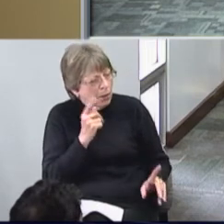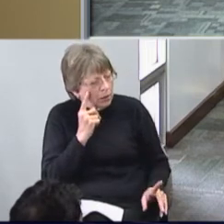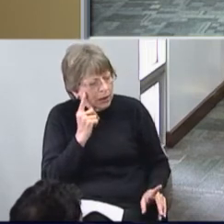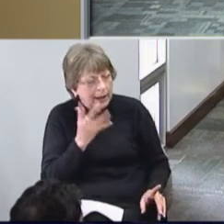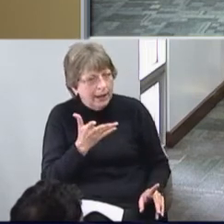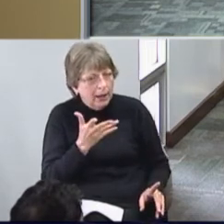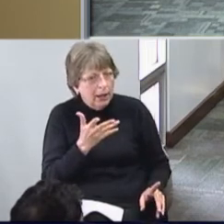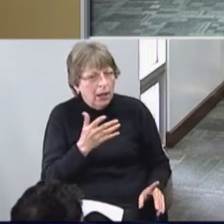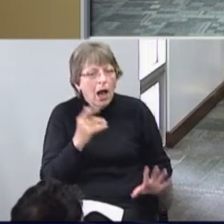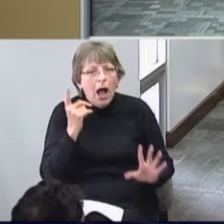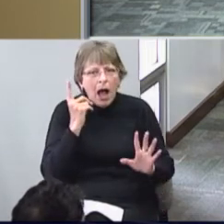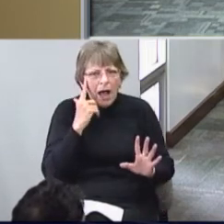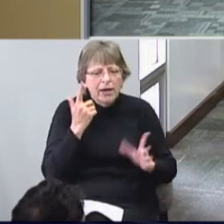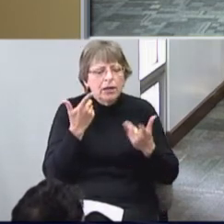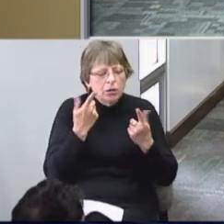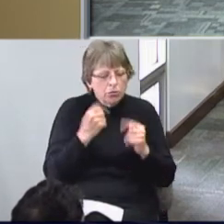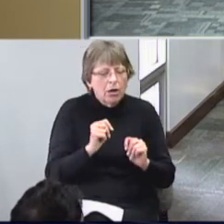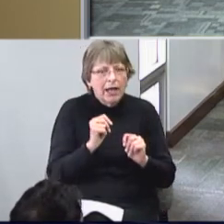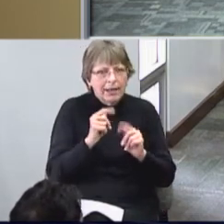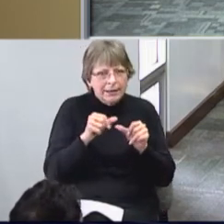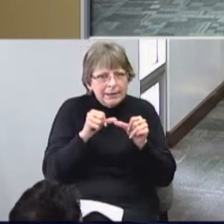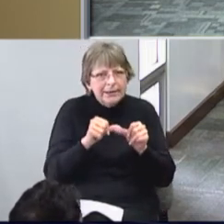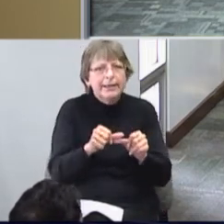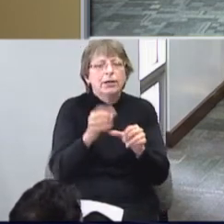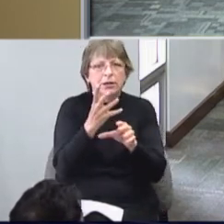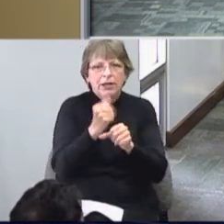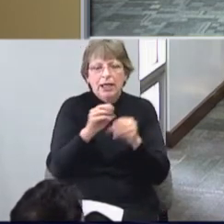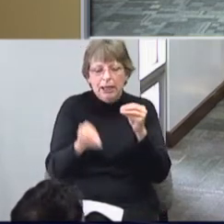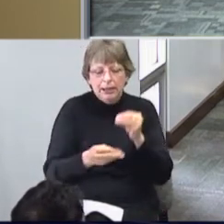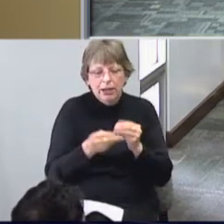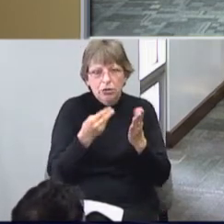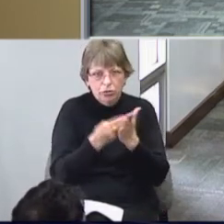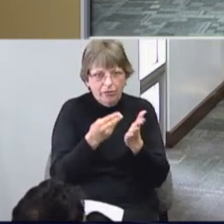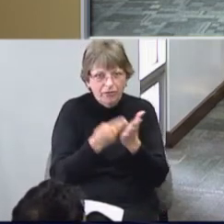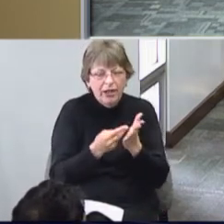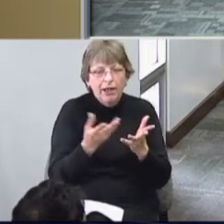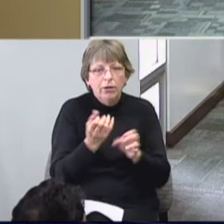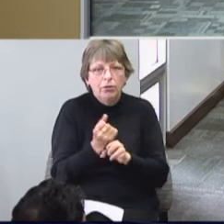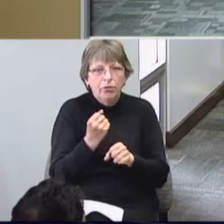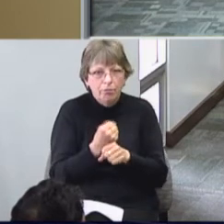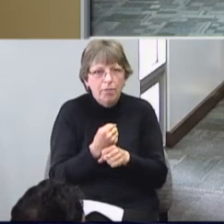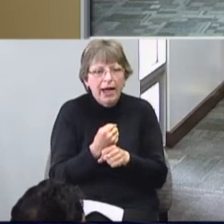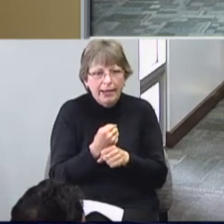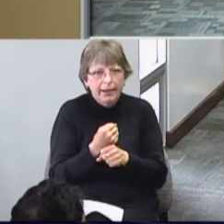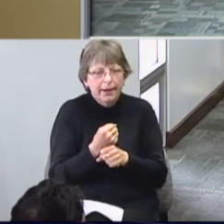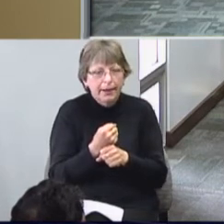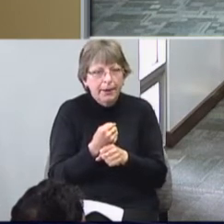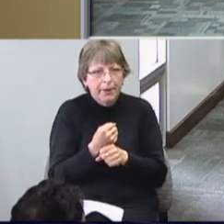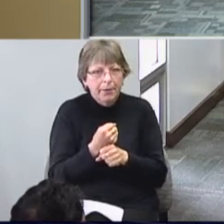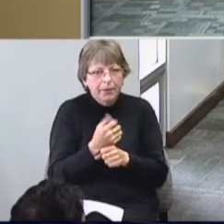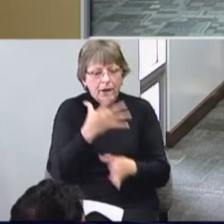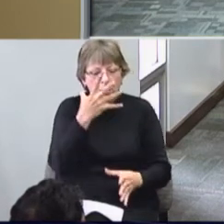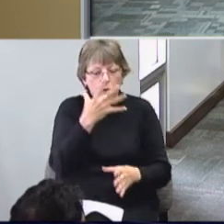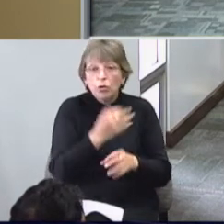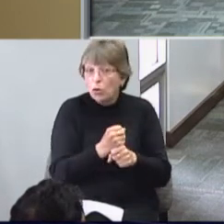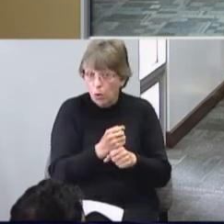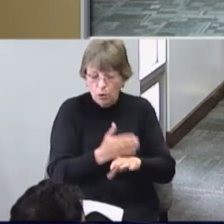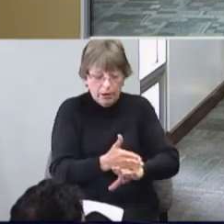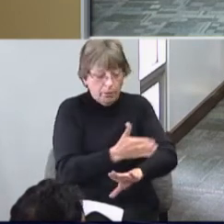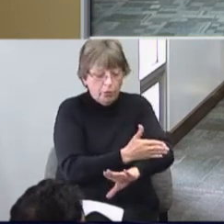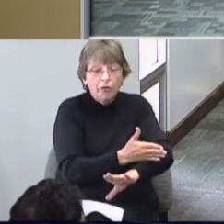still an effort to secure the additional funding to make those total improvements, because